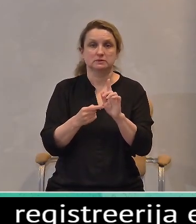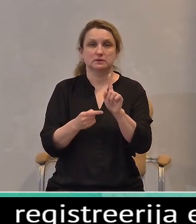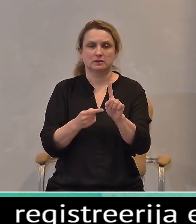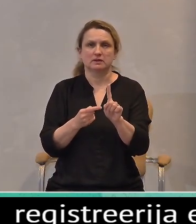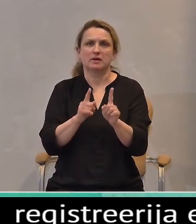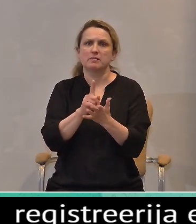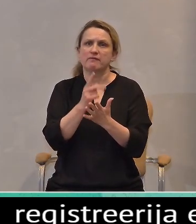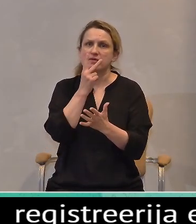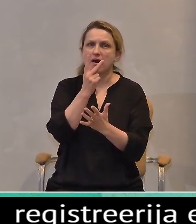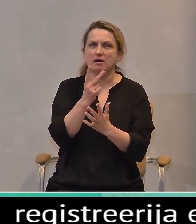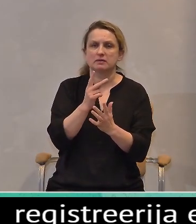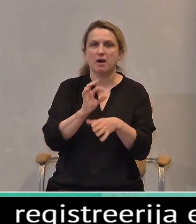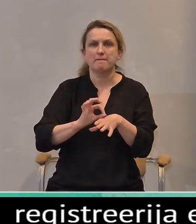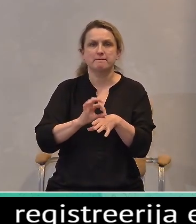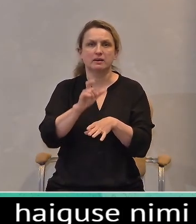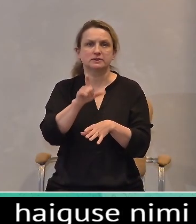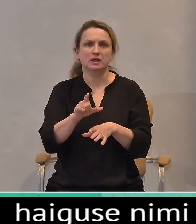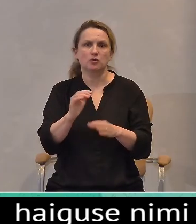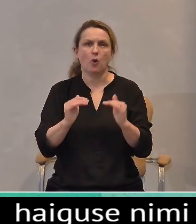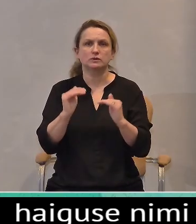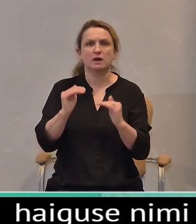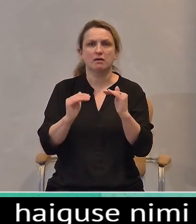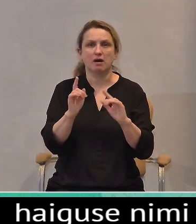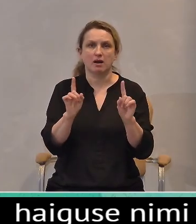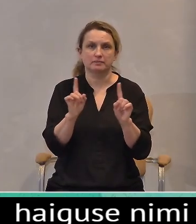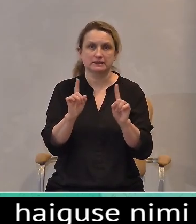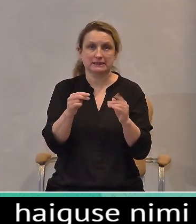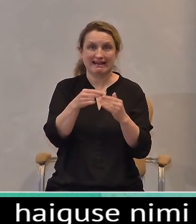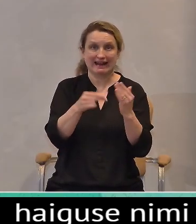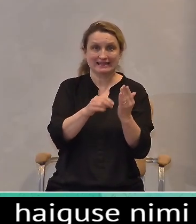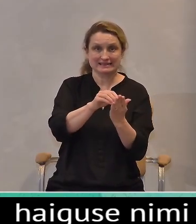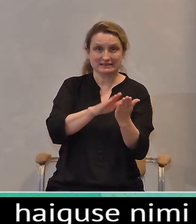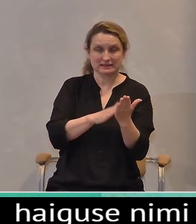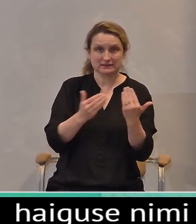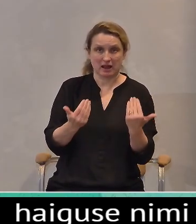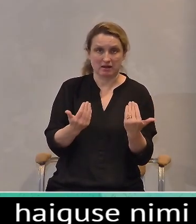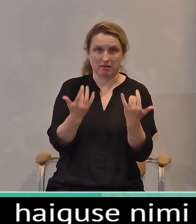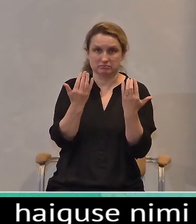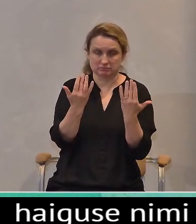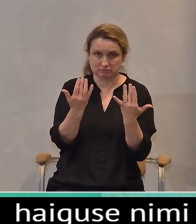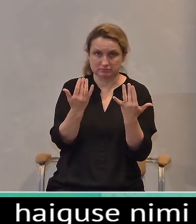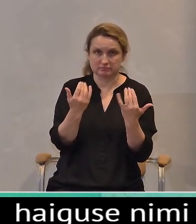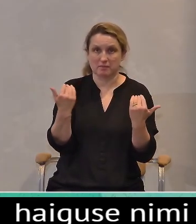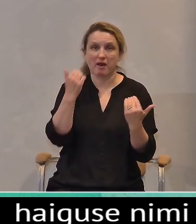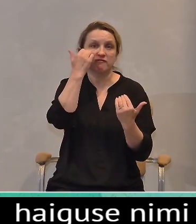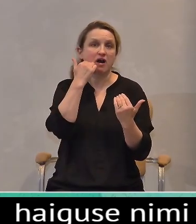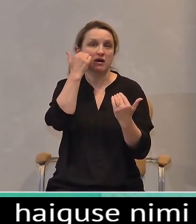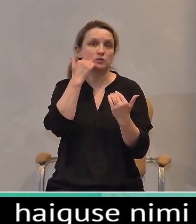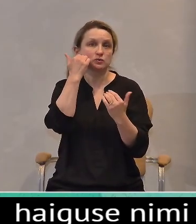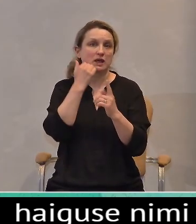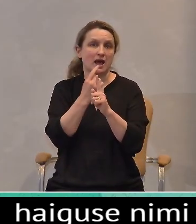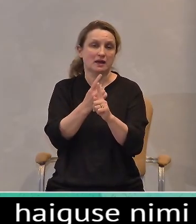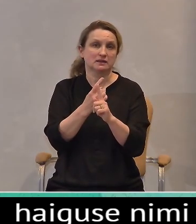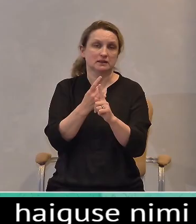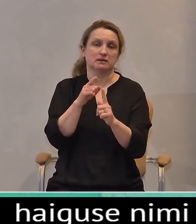Before I talk about the other two benefit categories, let's look at the proportion of patients currently reflected